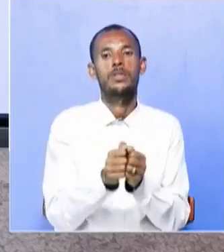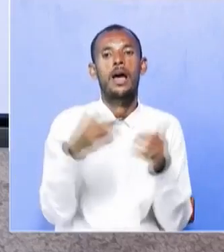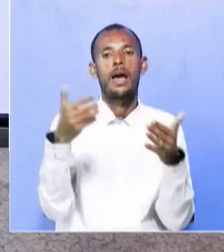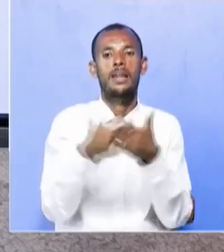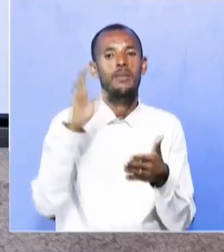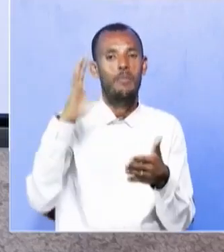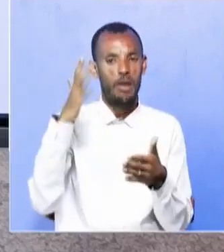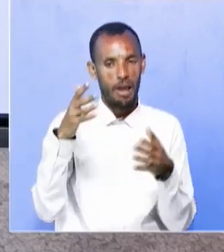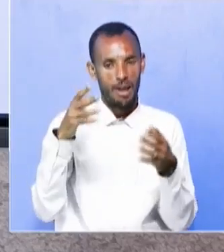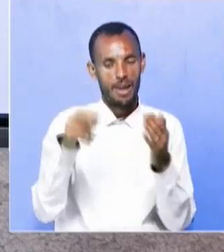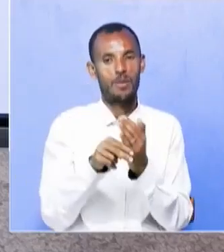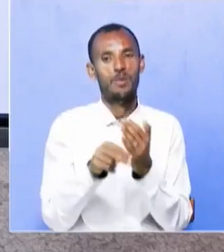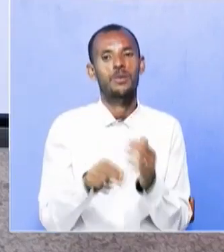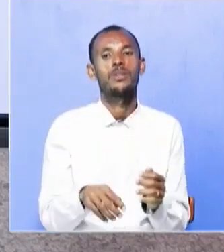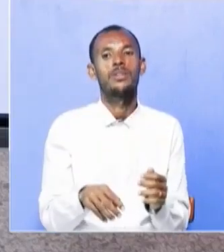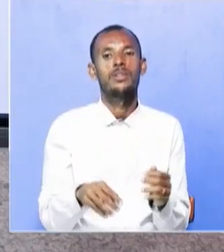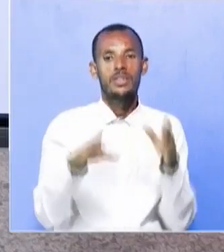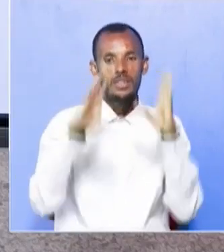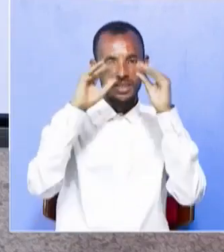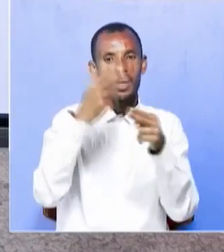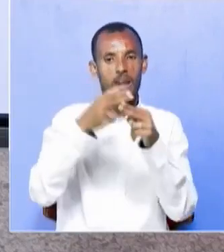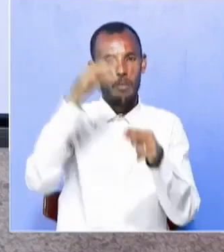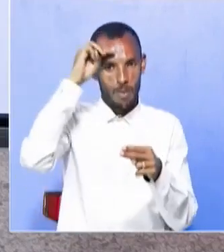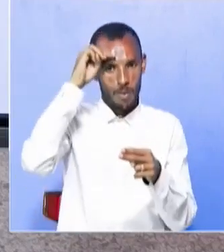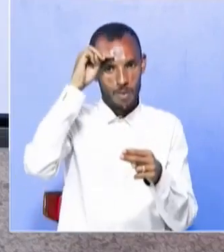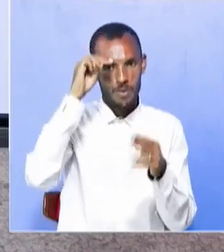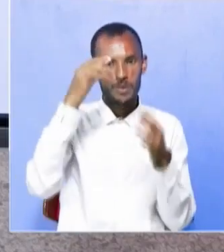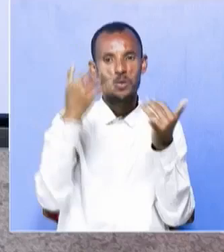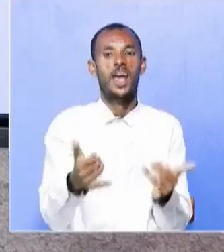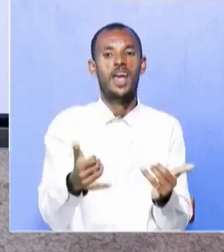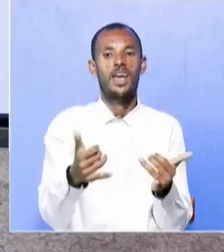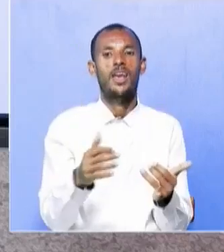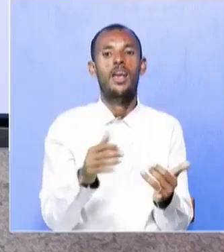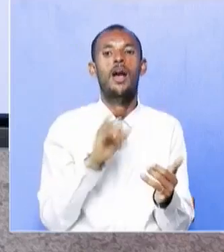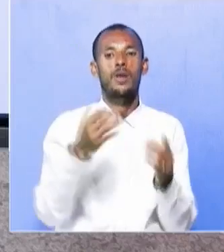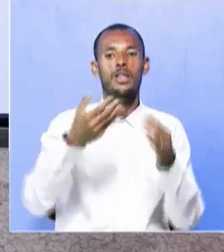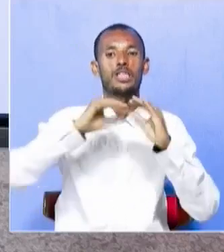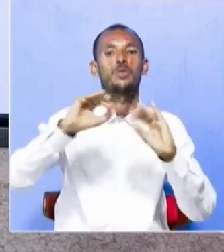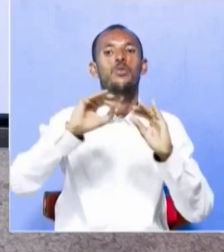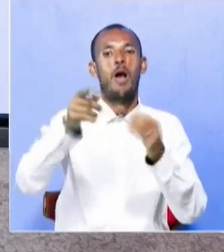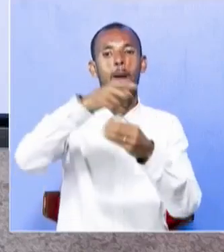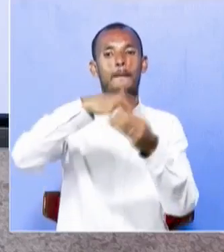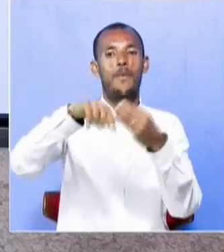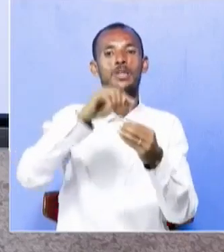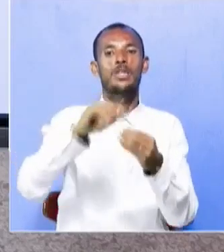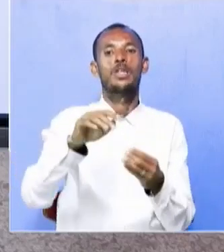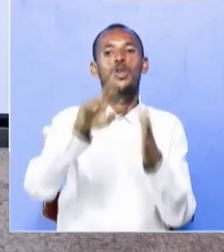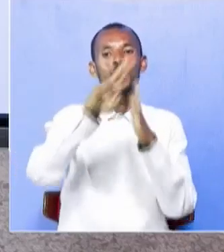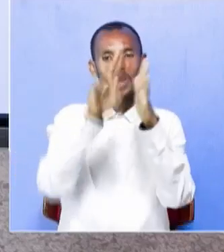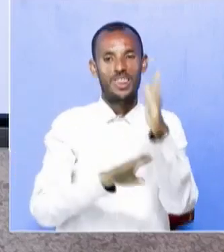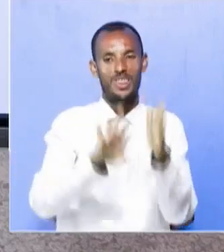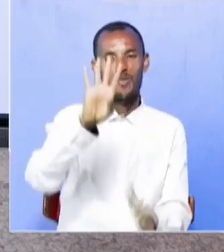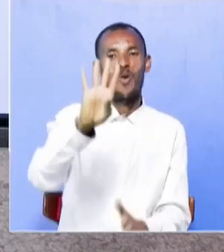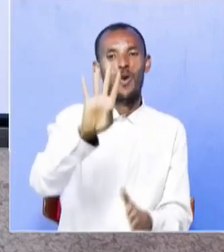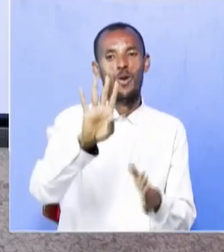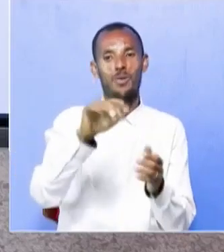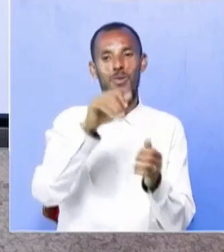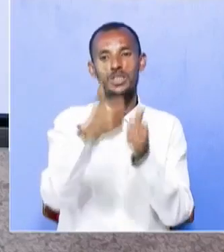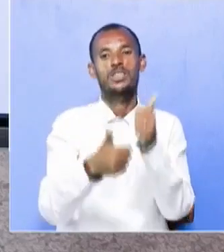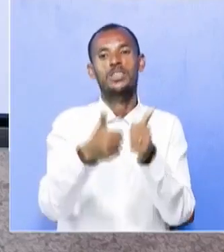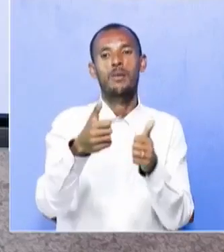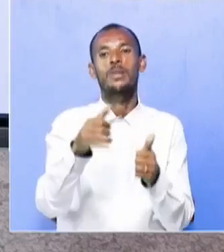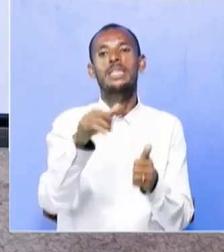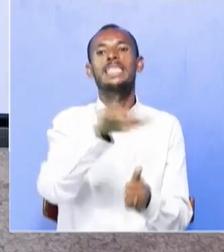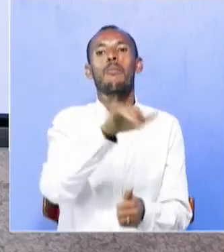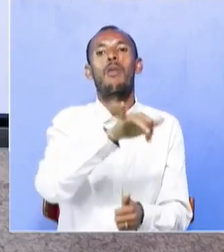with Addis Media Network. I'm teacher Mamu. Today, I will teach you about the fourth unit, which is about